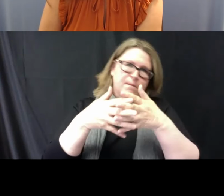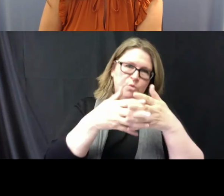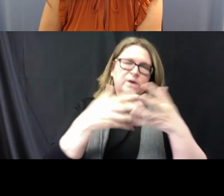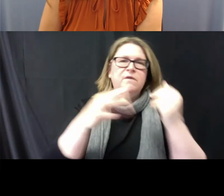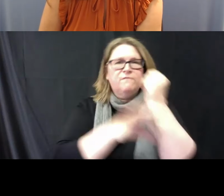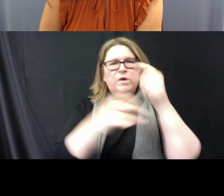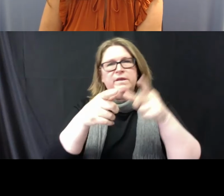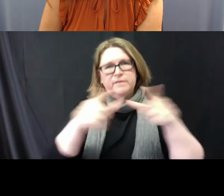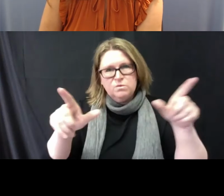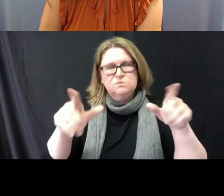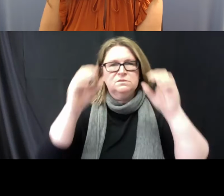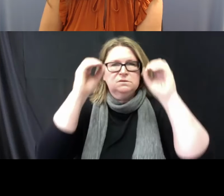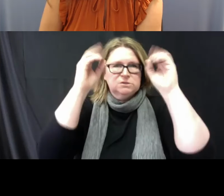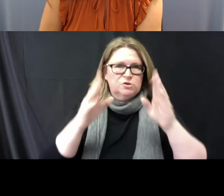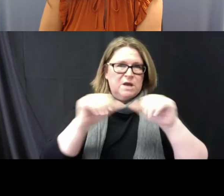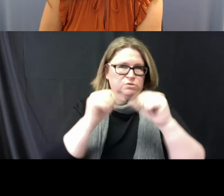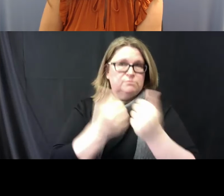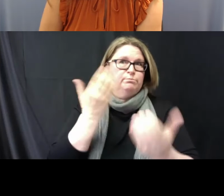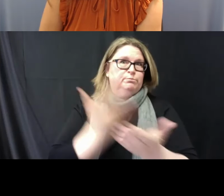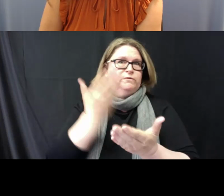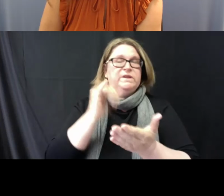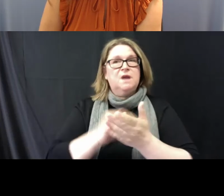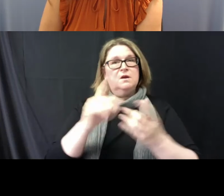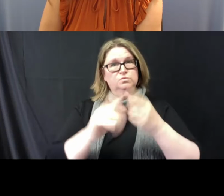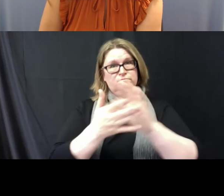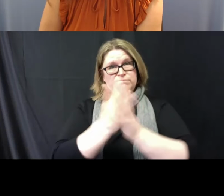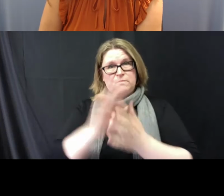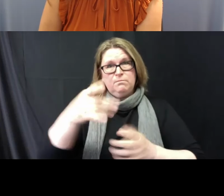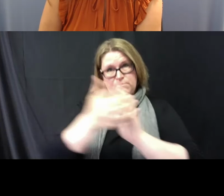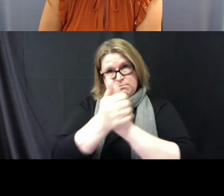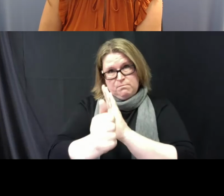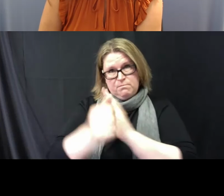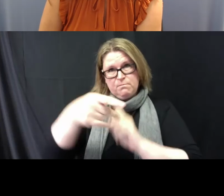And there are, American Sign Language is a foreign